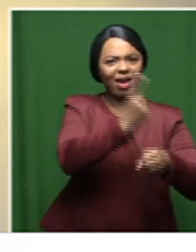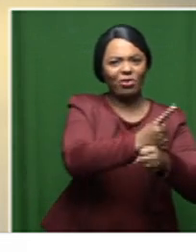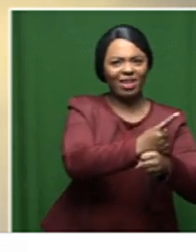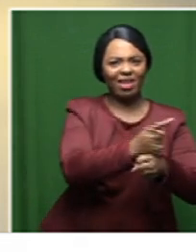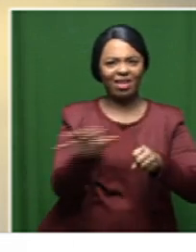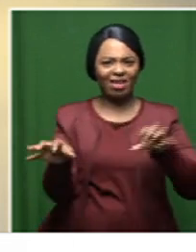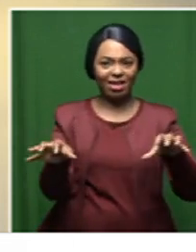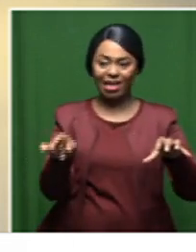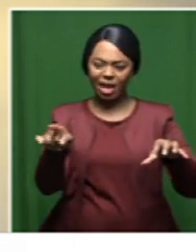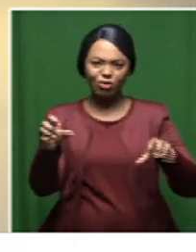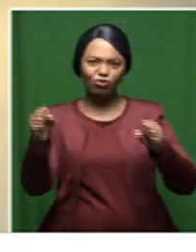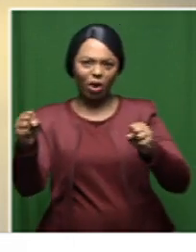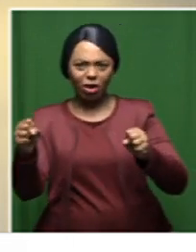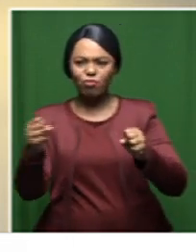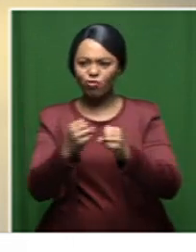very strong